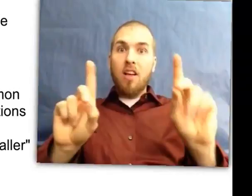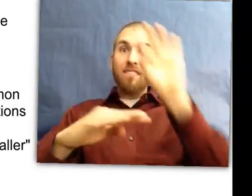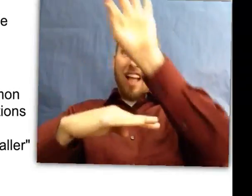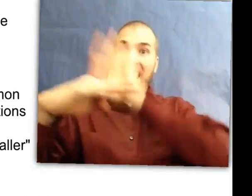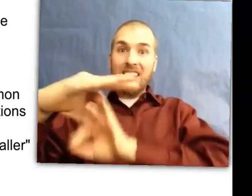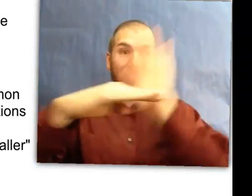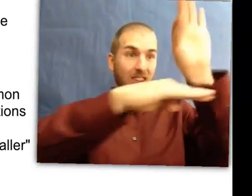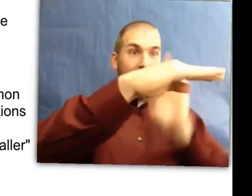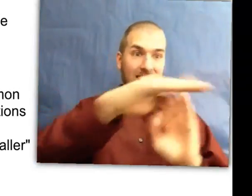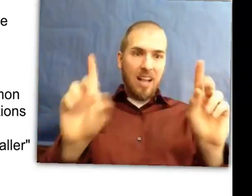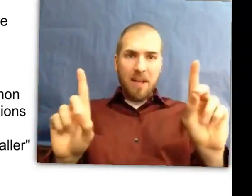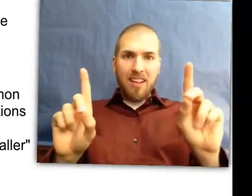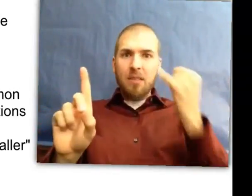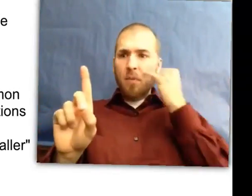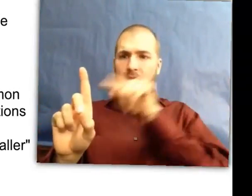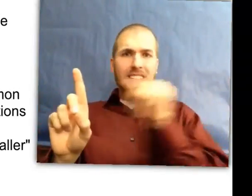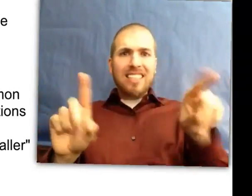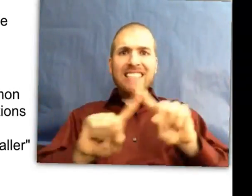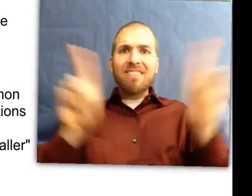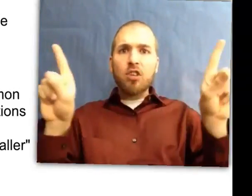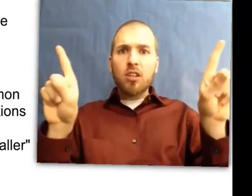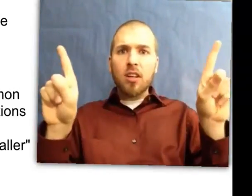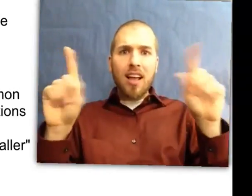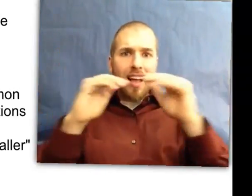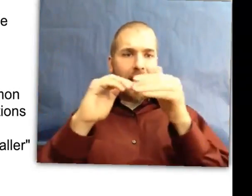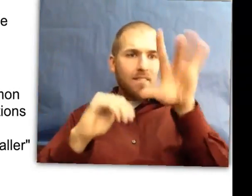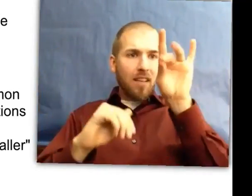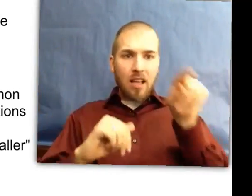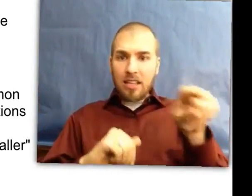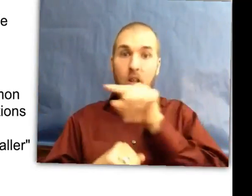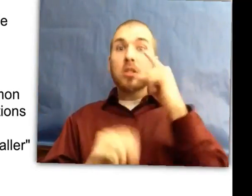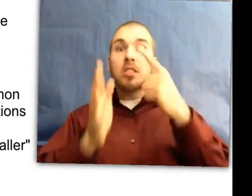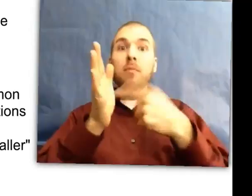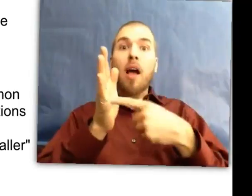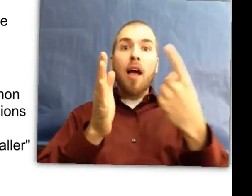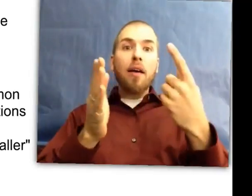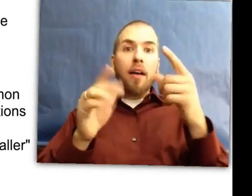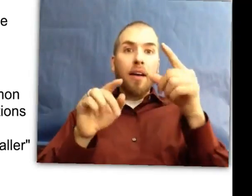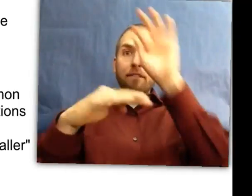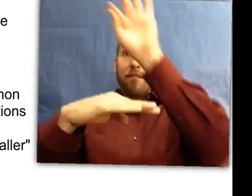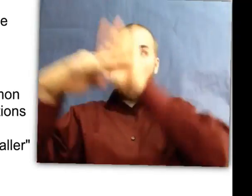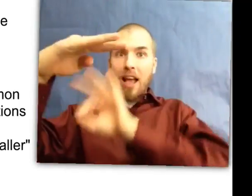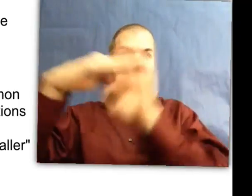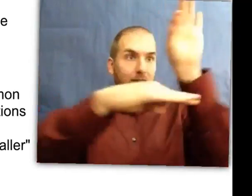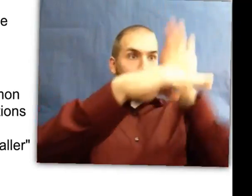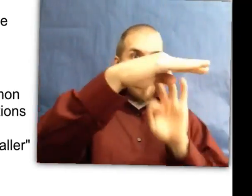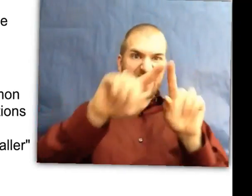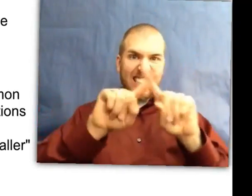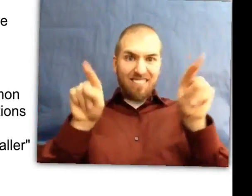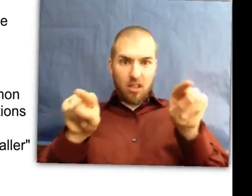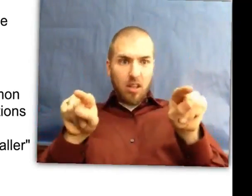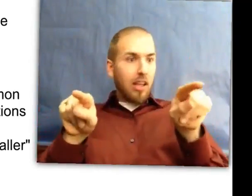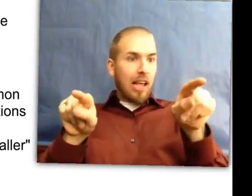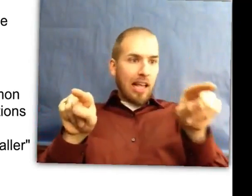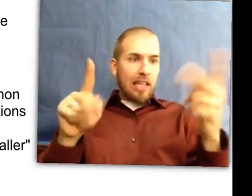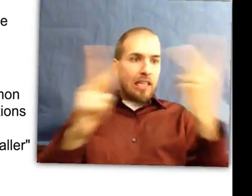And so the reason that we need the LCM is because it's when you have two fractions that have a different